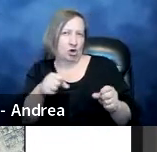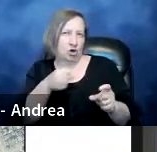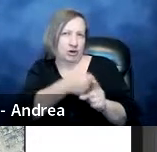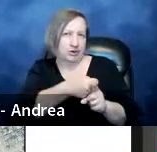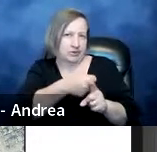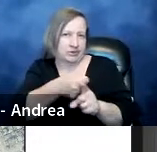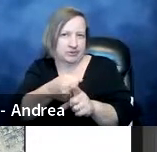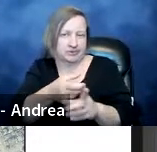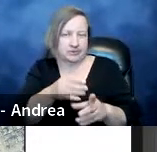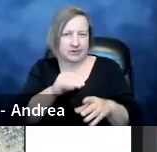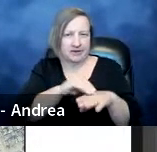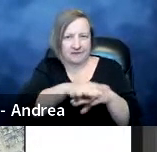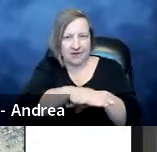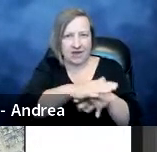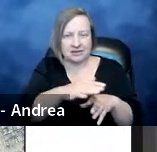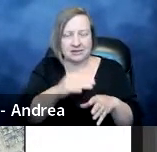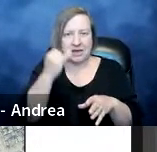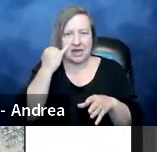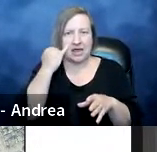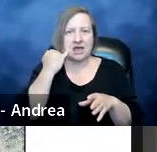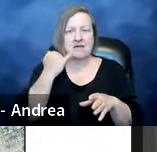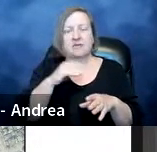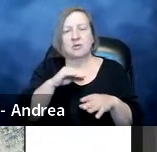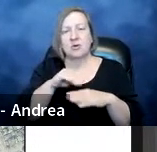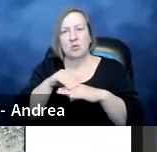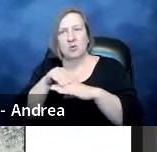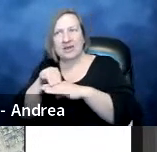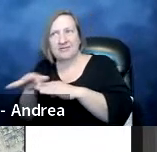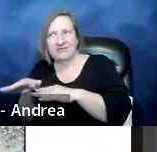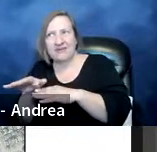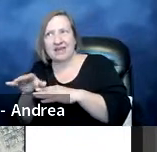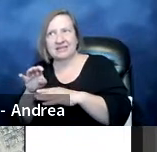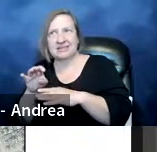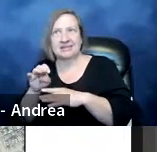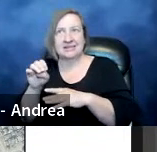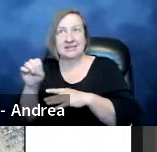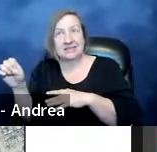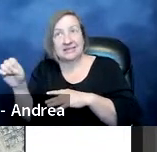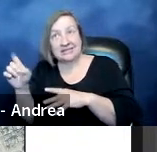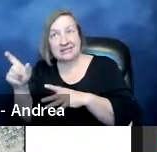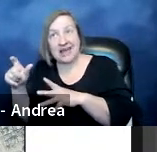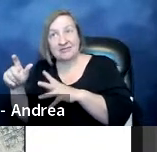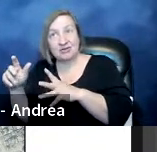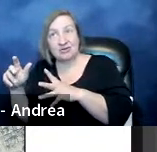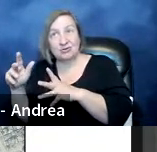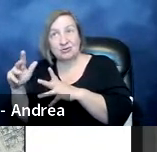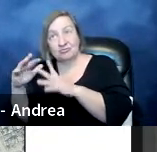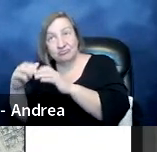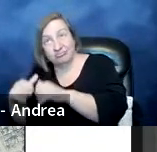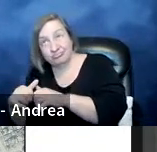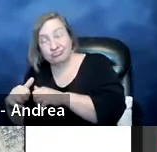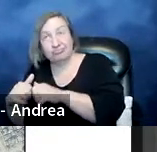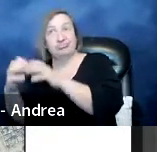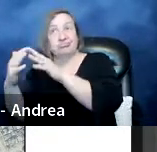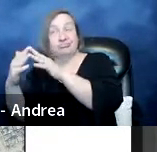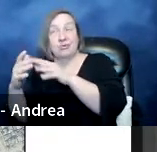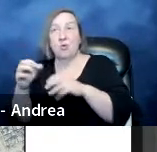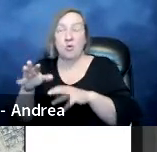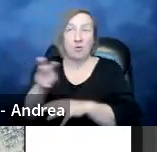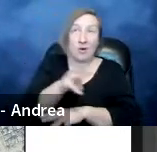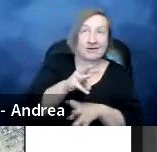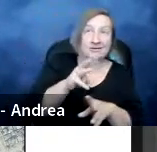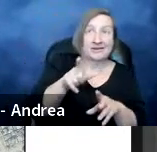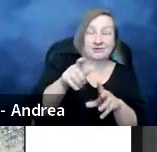of whether the impacts are more on the east side, west side, or some balance in between. The other part that this is actually showing too